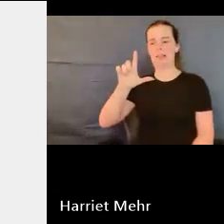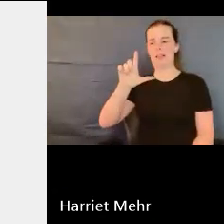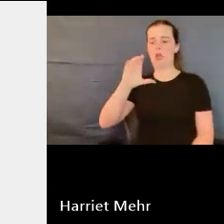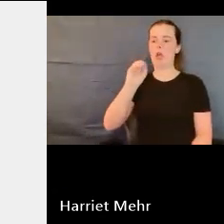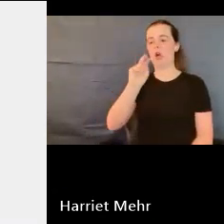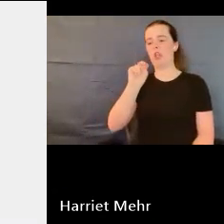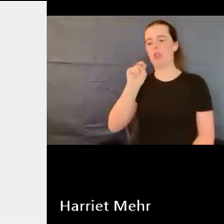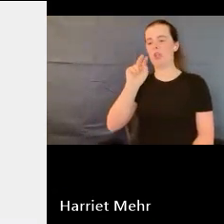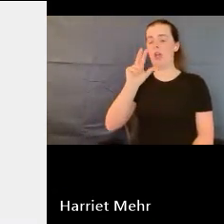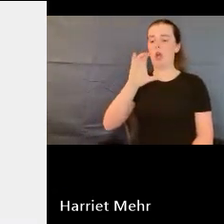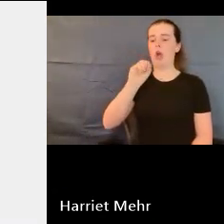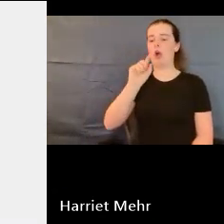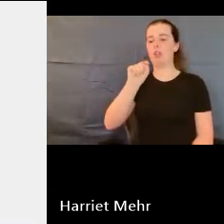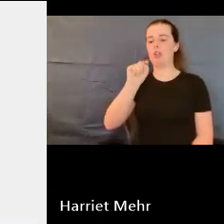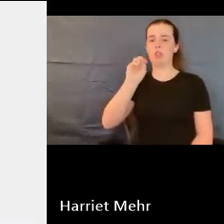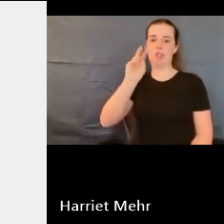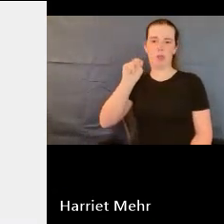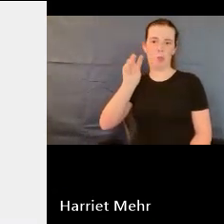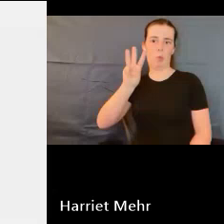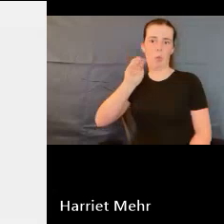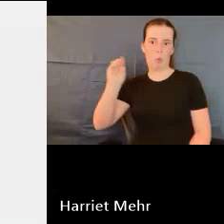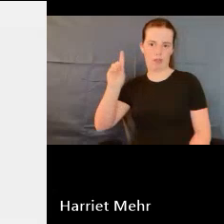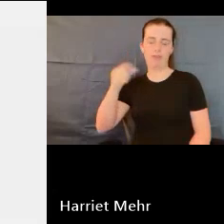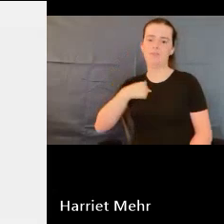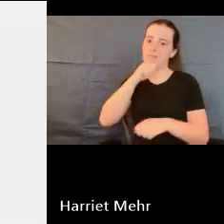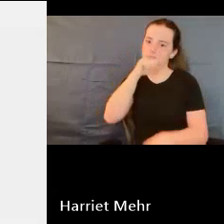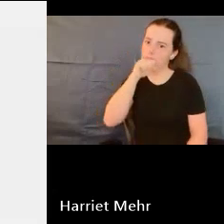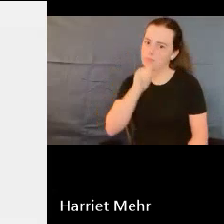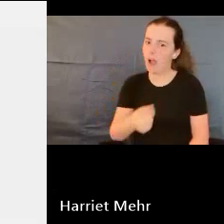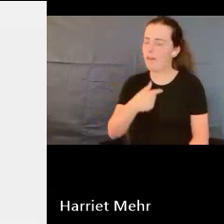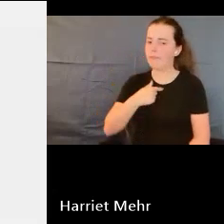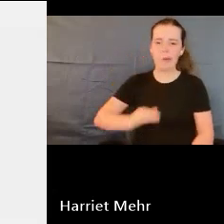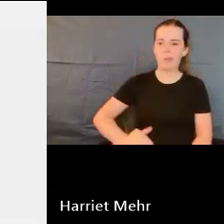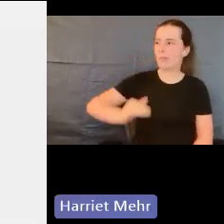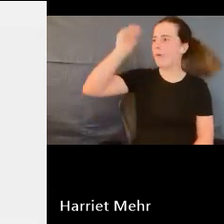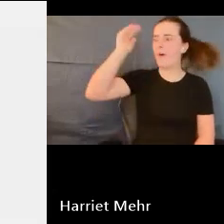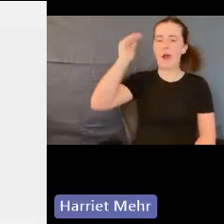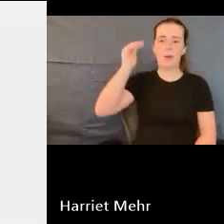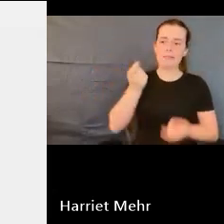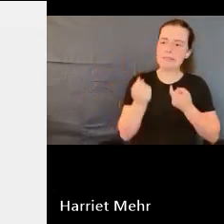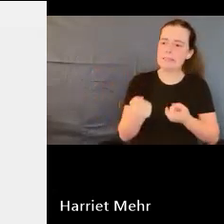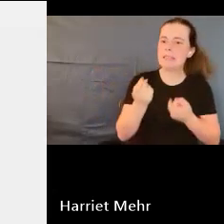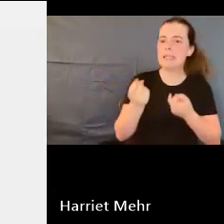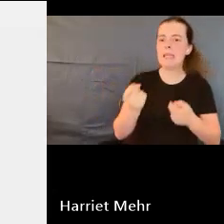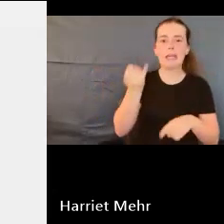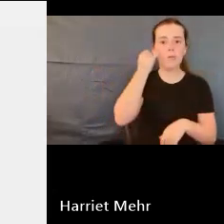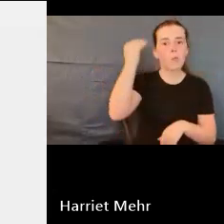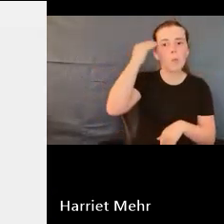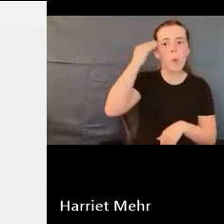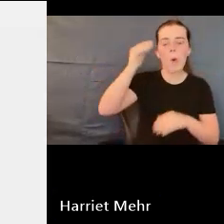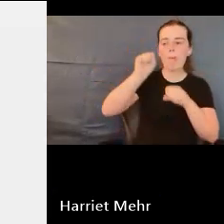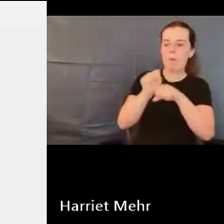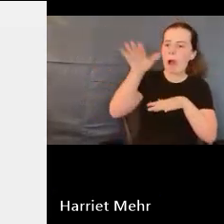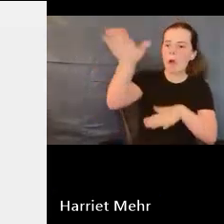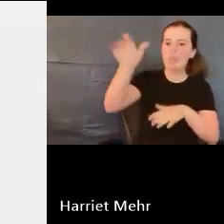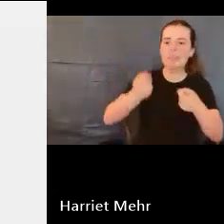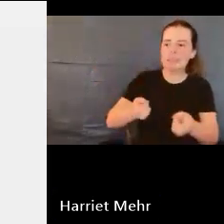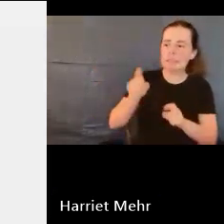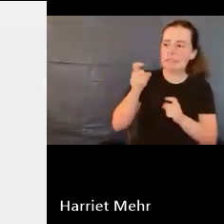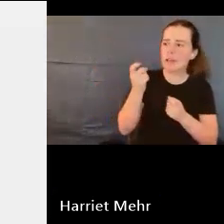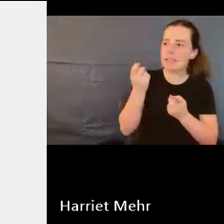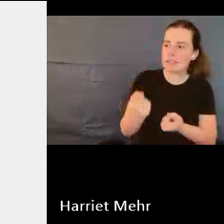at Alta and Snowbird. So it's fun if you kind of are familiar with the Snowbird Mountain already from skiing. I also will try to put the course